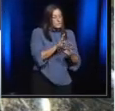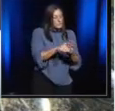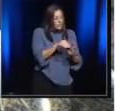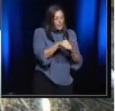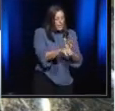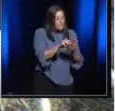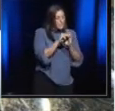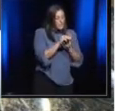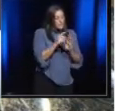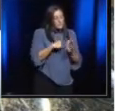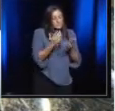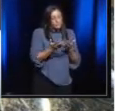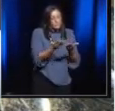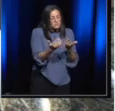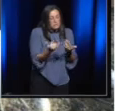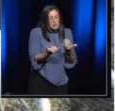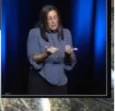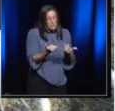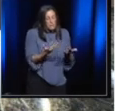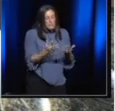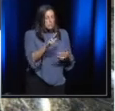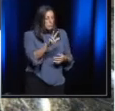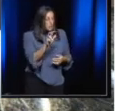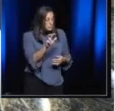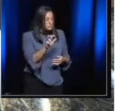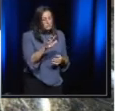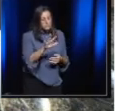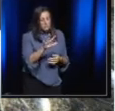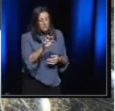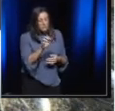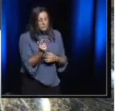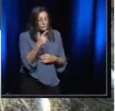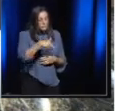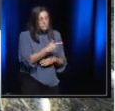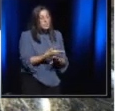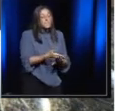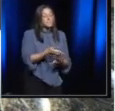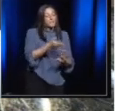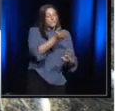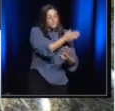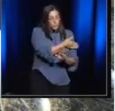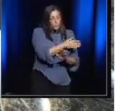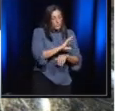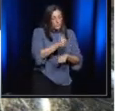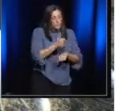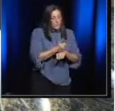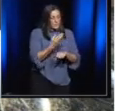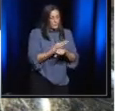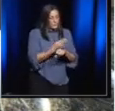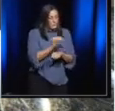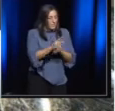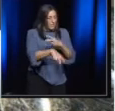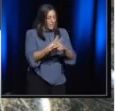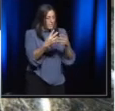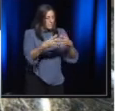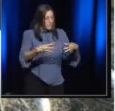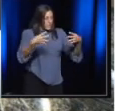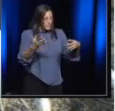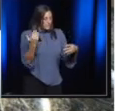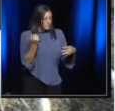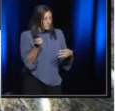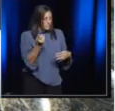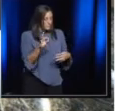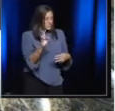estimates suggest there are around 300 to 500 dolphins prior to the introduction of set netting. In the mid to